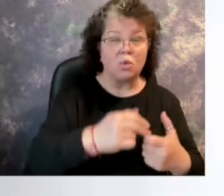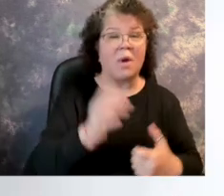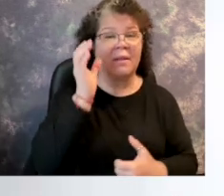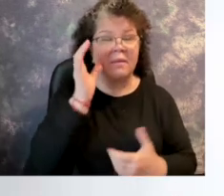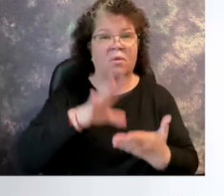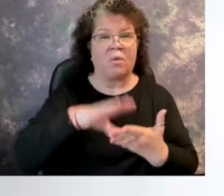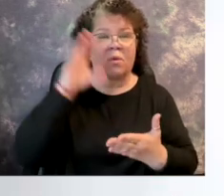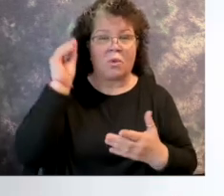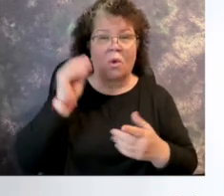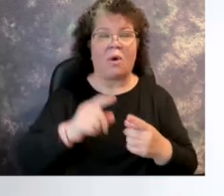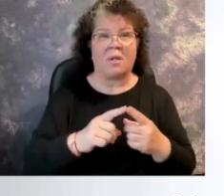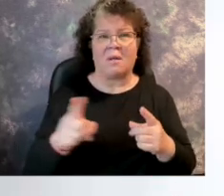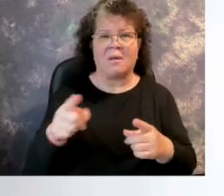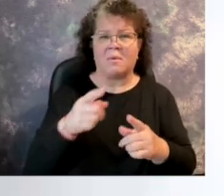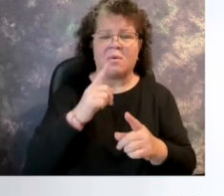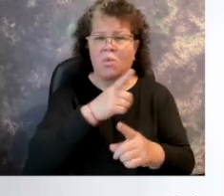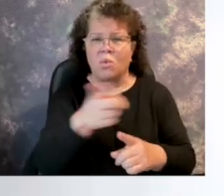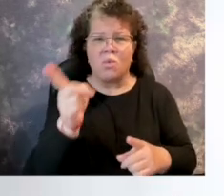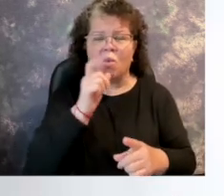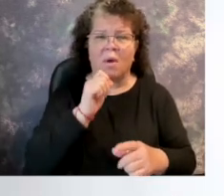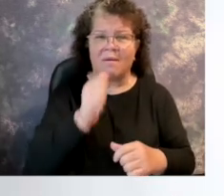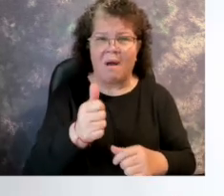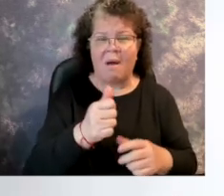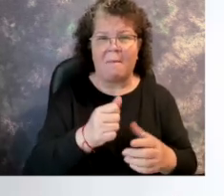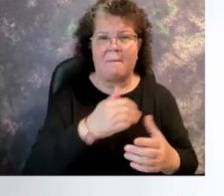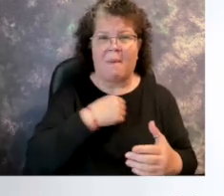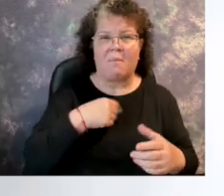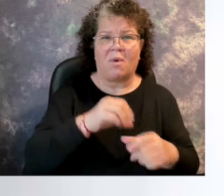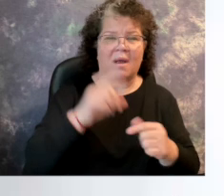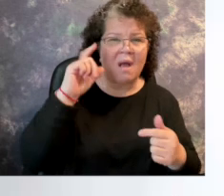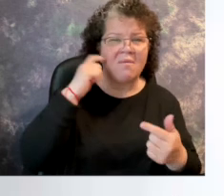an organization or company to engage with us.